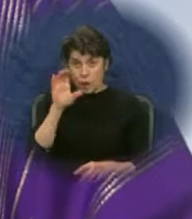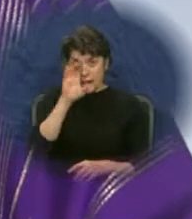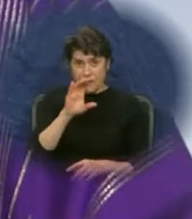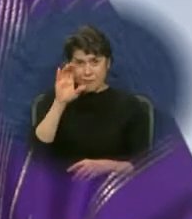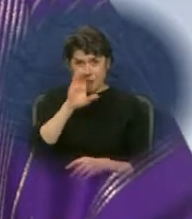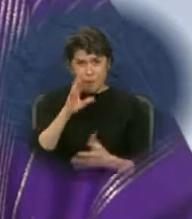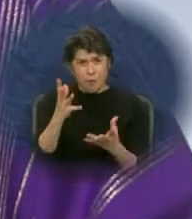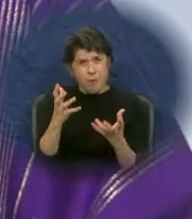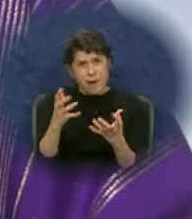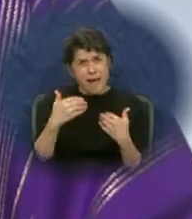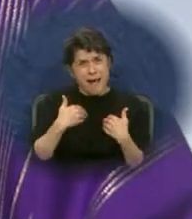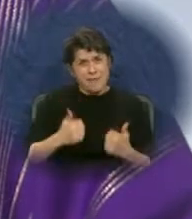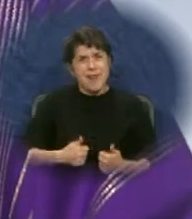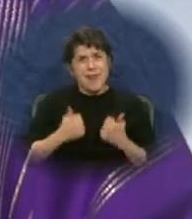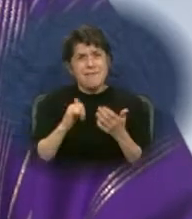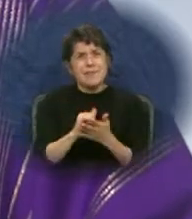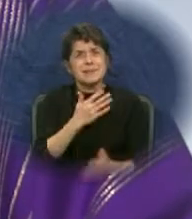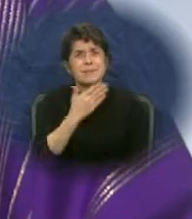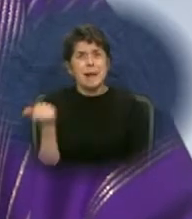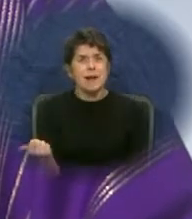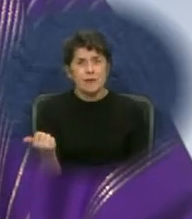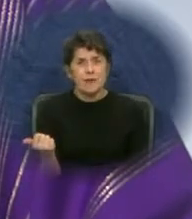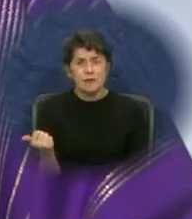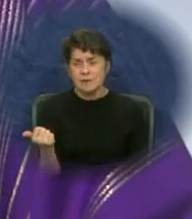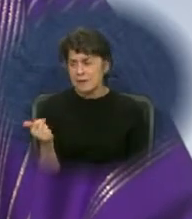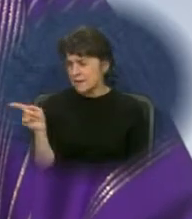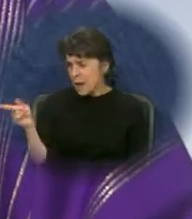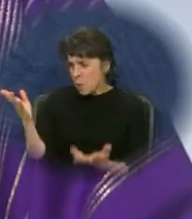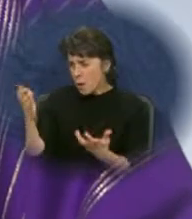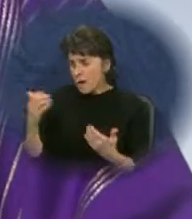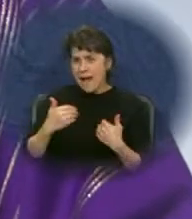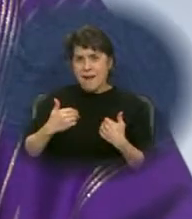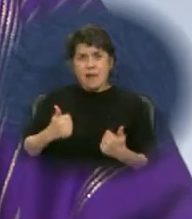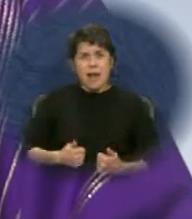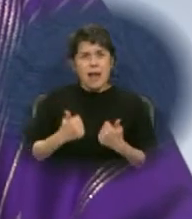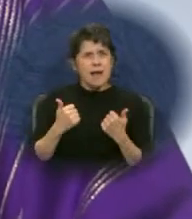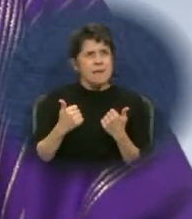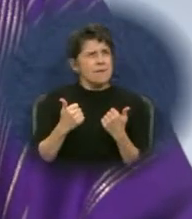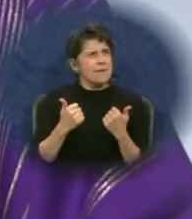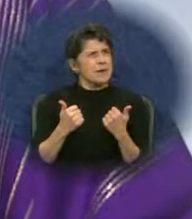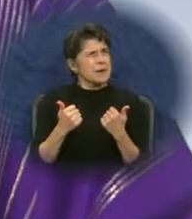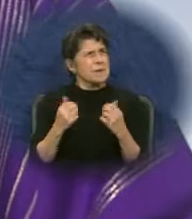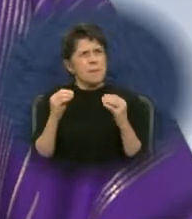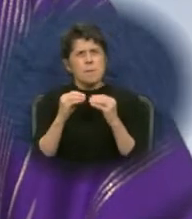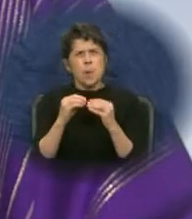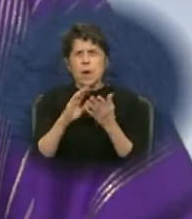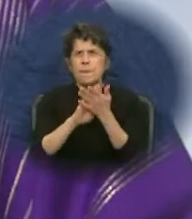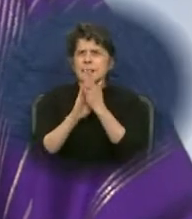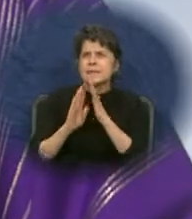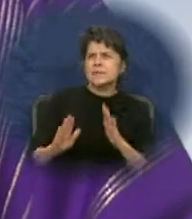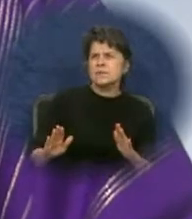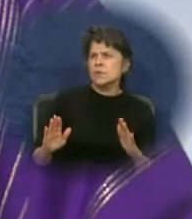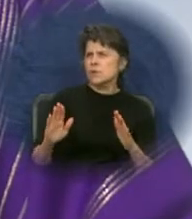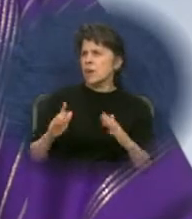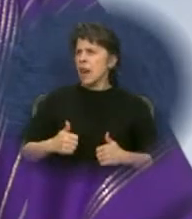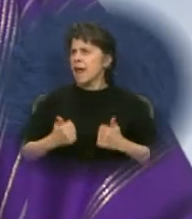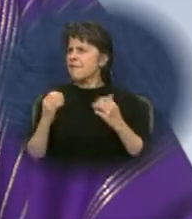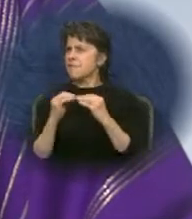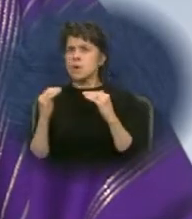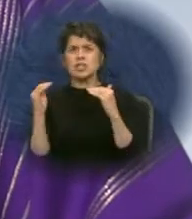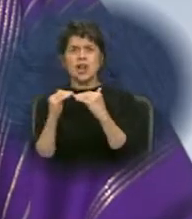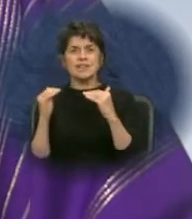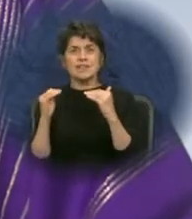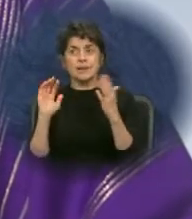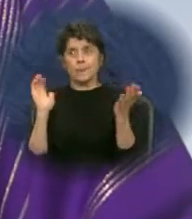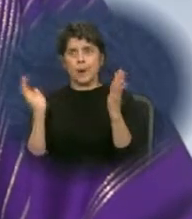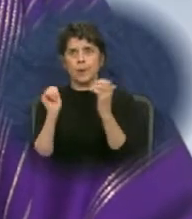that could be better, a life that could be more wholesome and peaceful and just than what they were